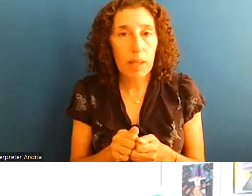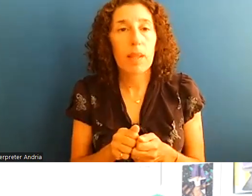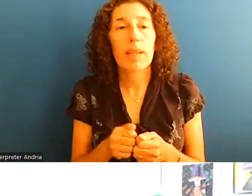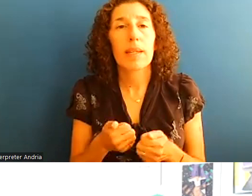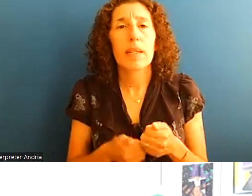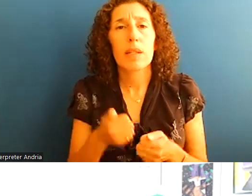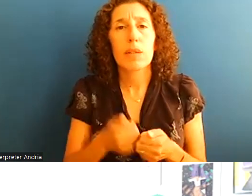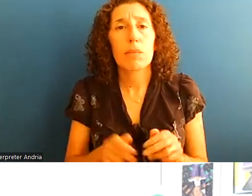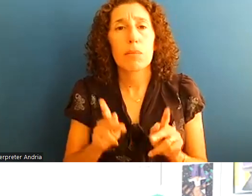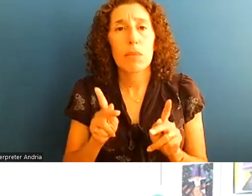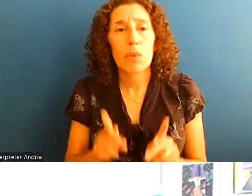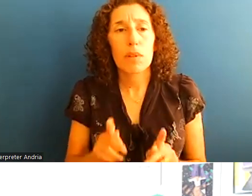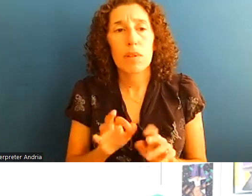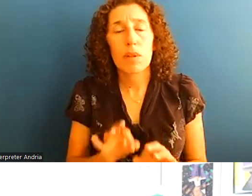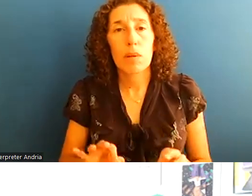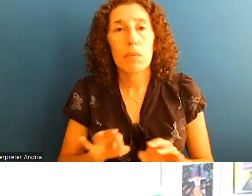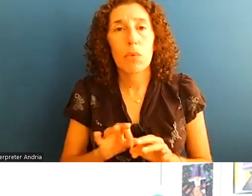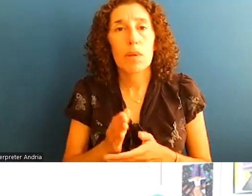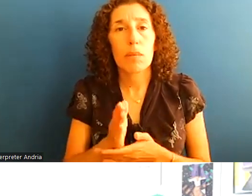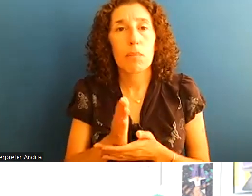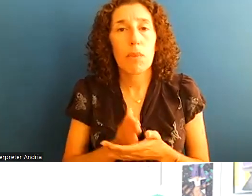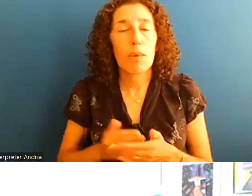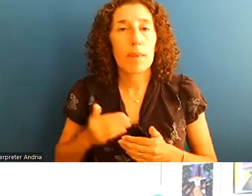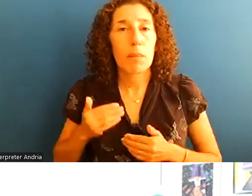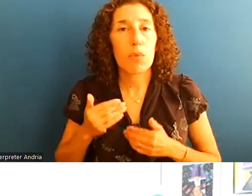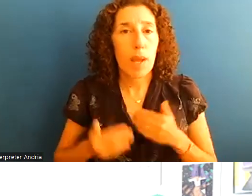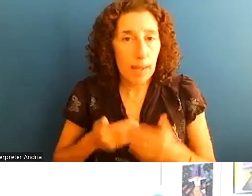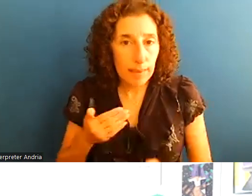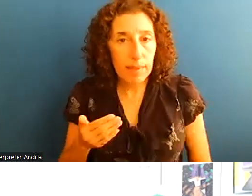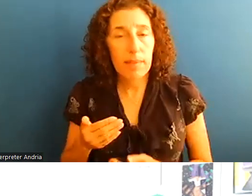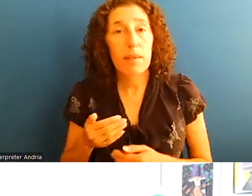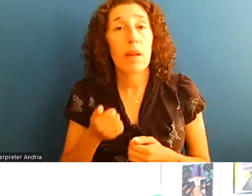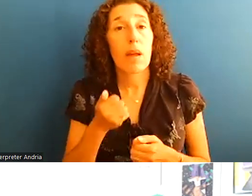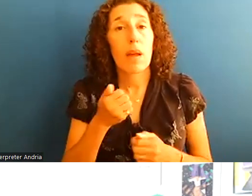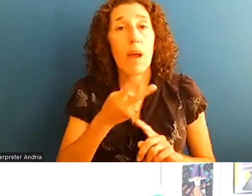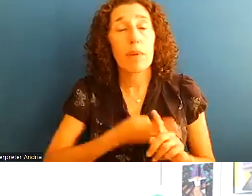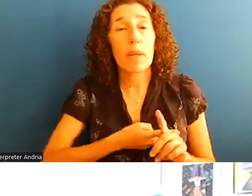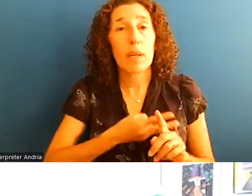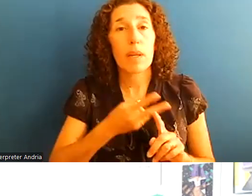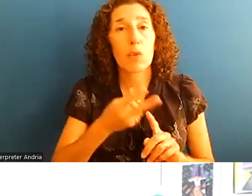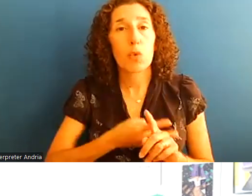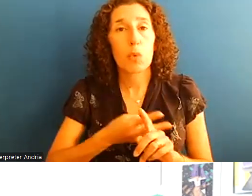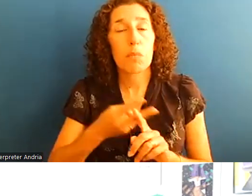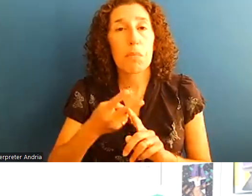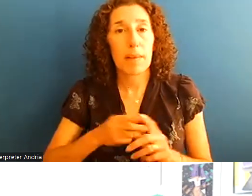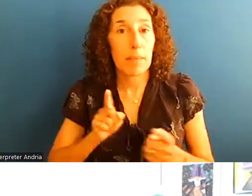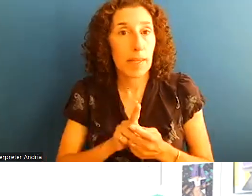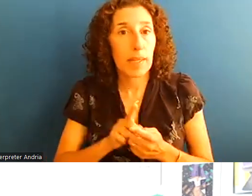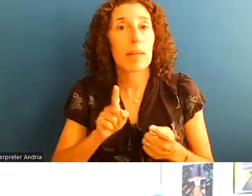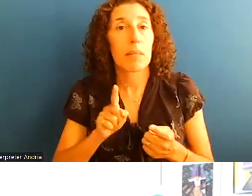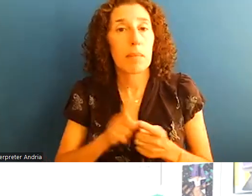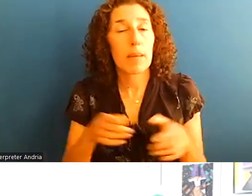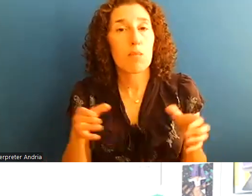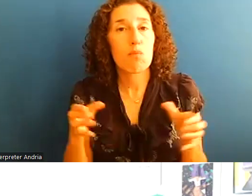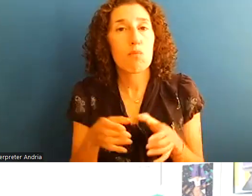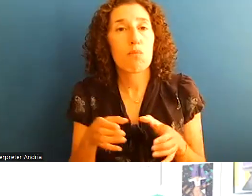piece of the process. And being able to come together in a room, we do it every other month, it is really important to be able to